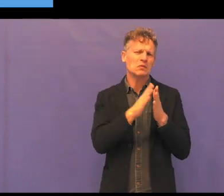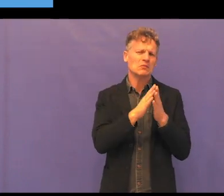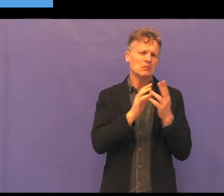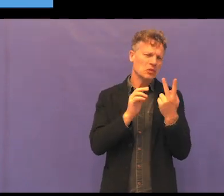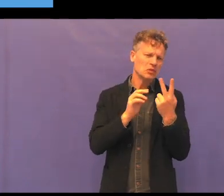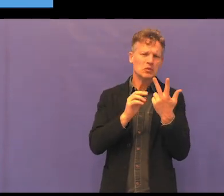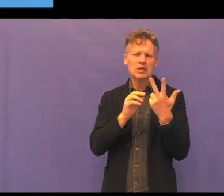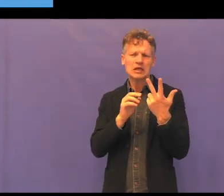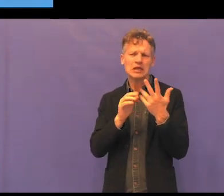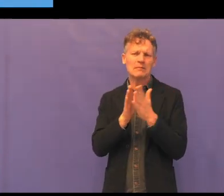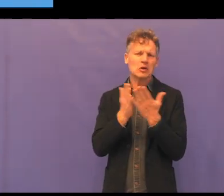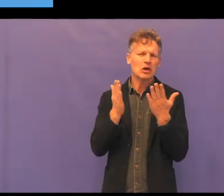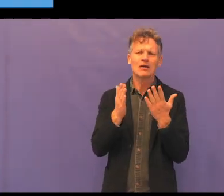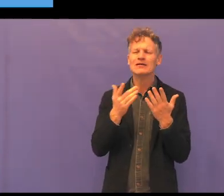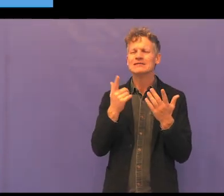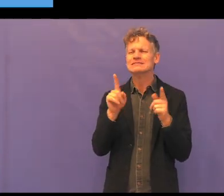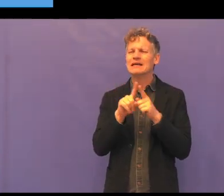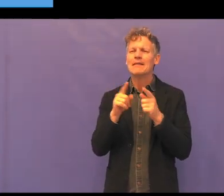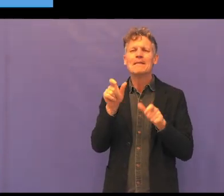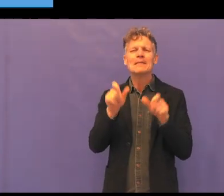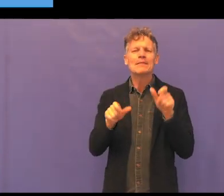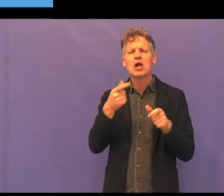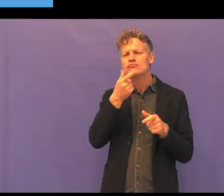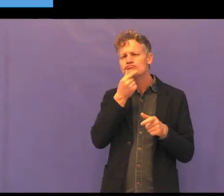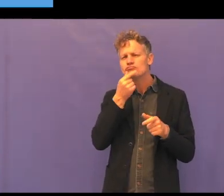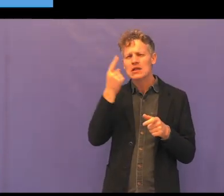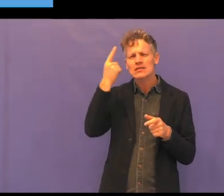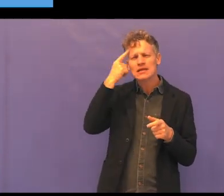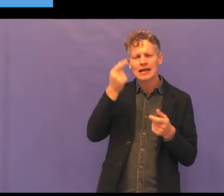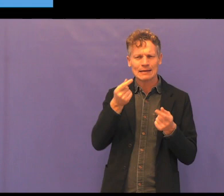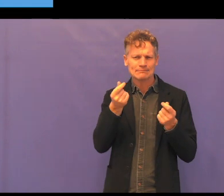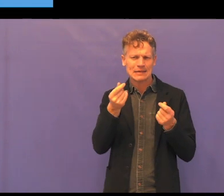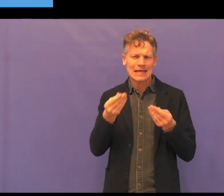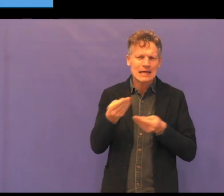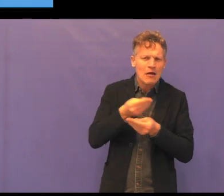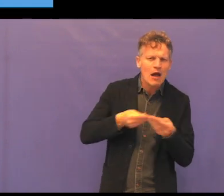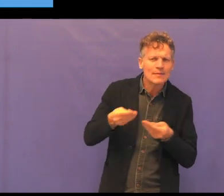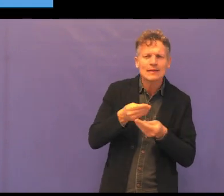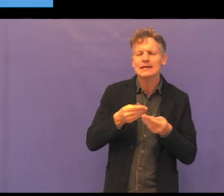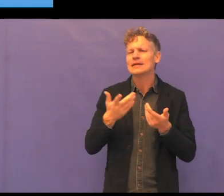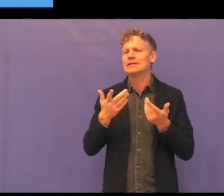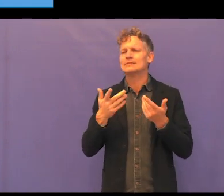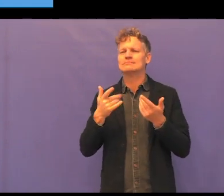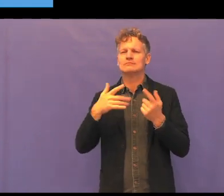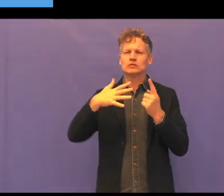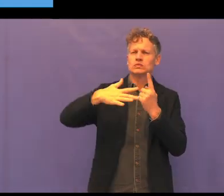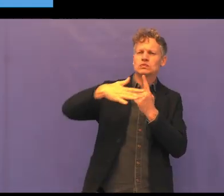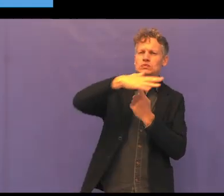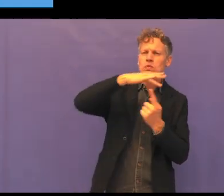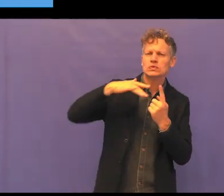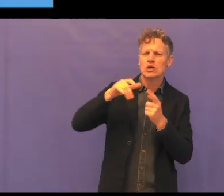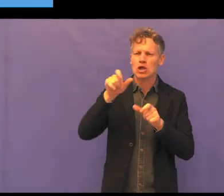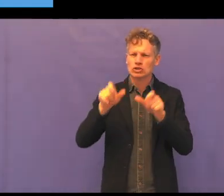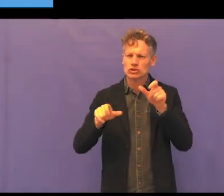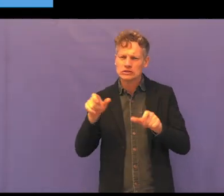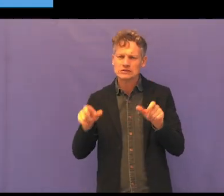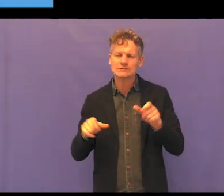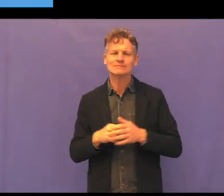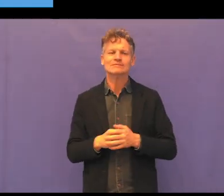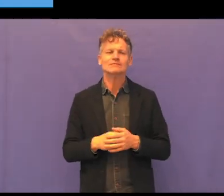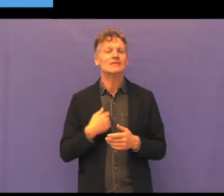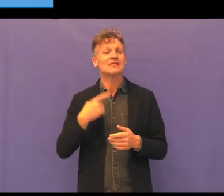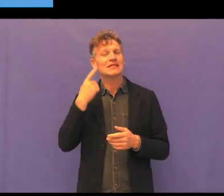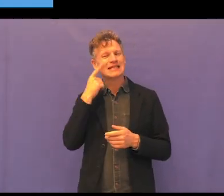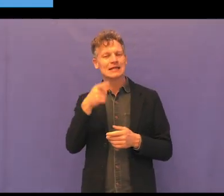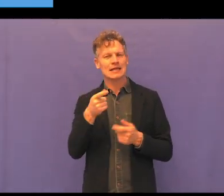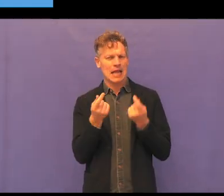at how much of the digital economy, which can often present itself as a kind of an automatic,